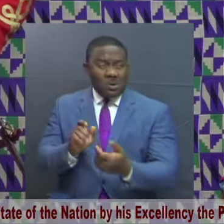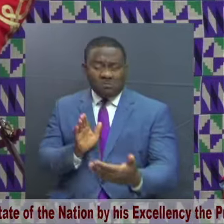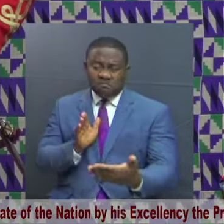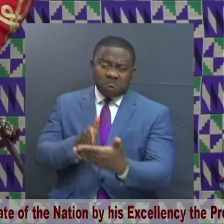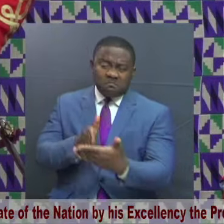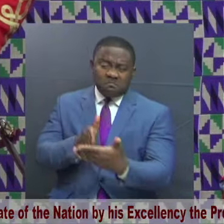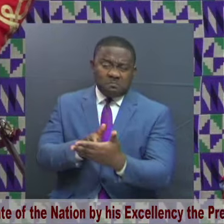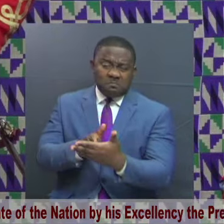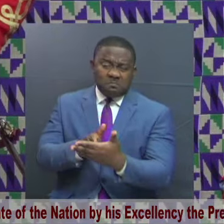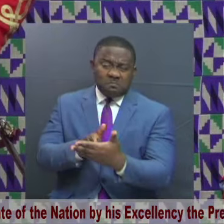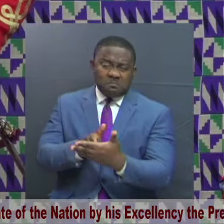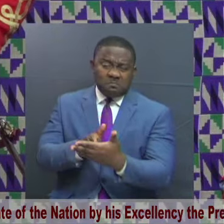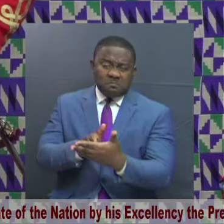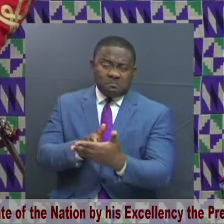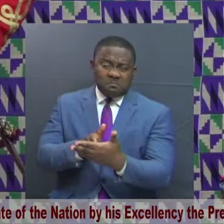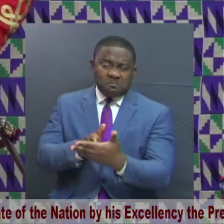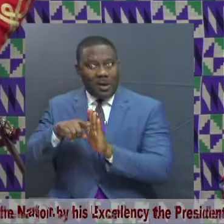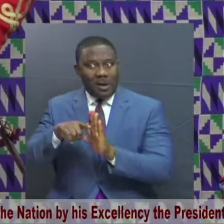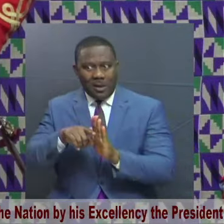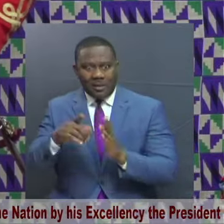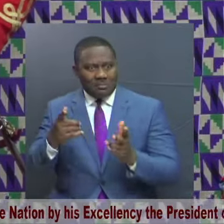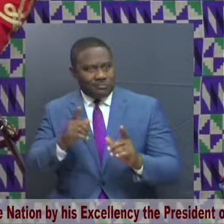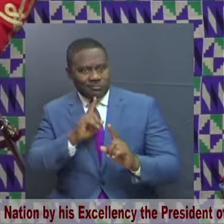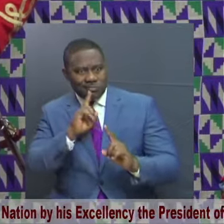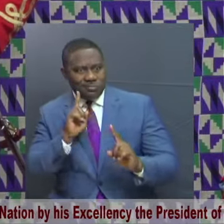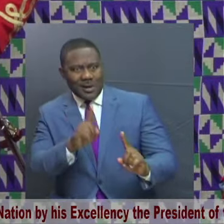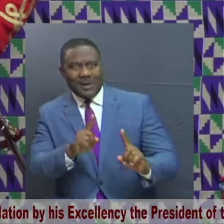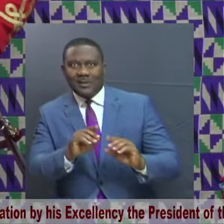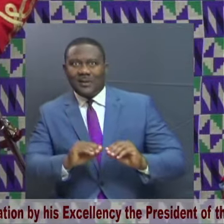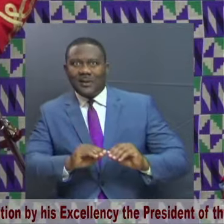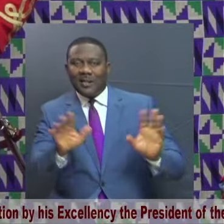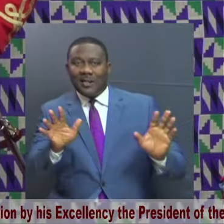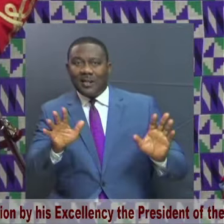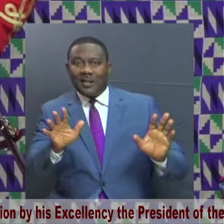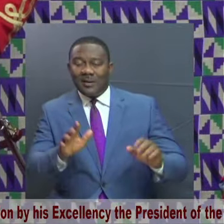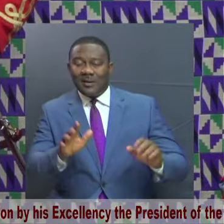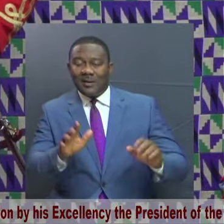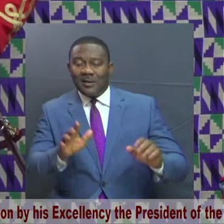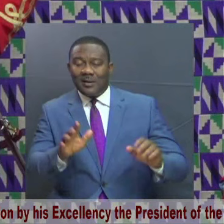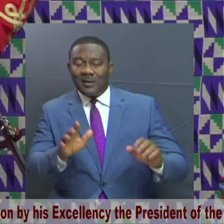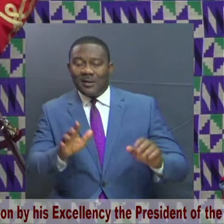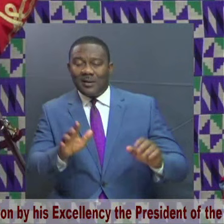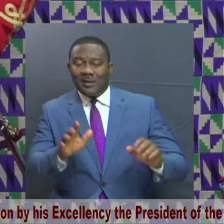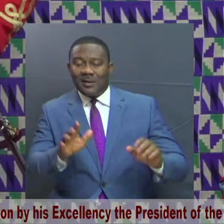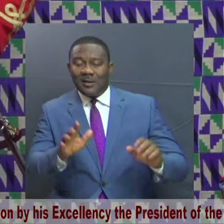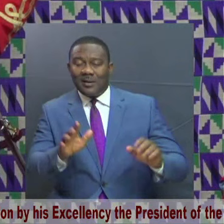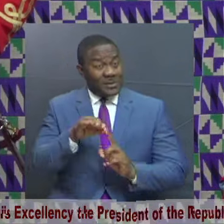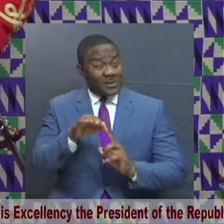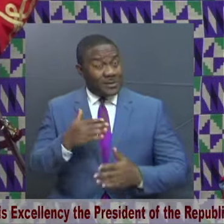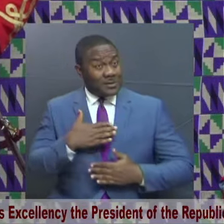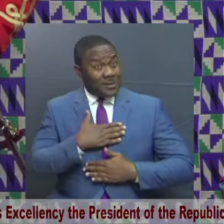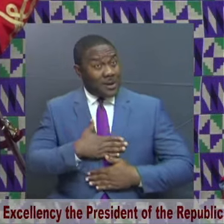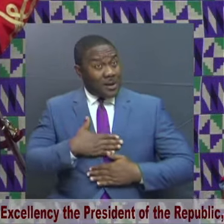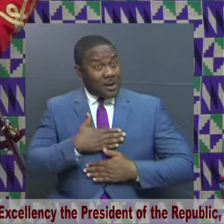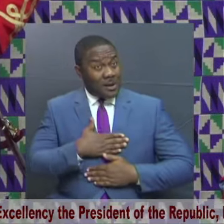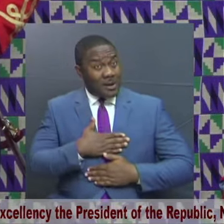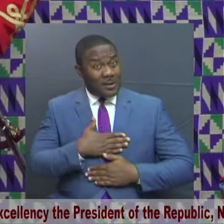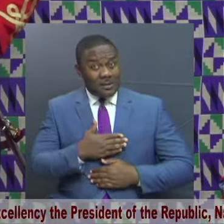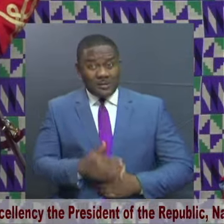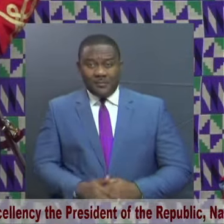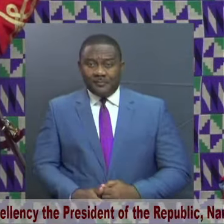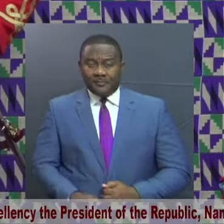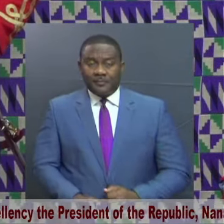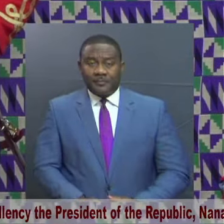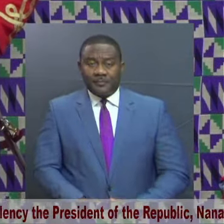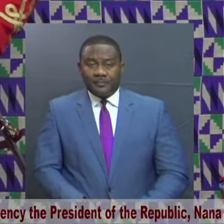concentrate on finding ways to improve it I'm particularly glad that the fears about lowering of